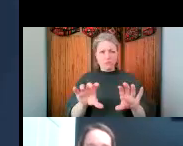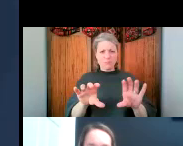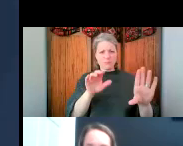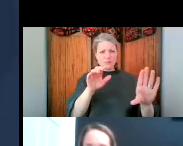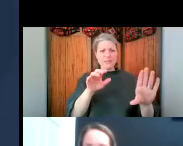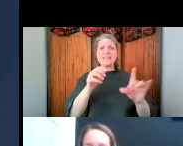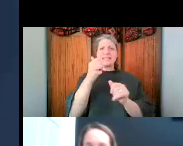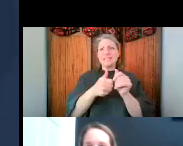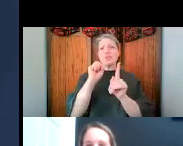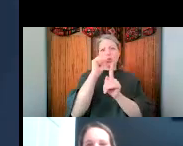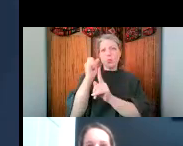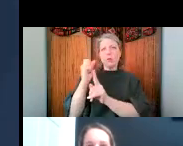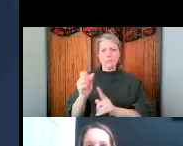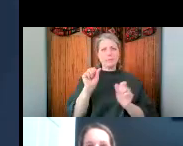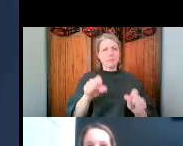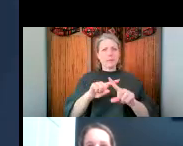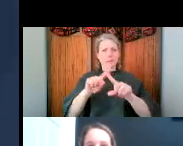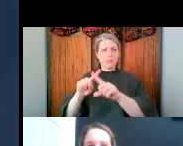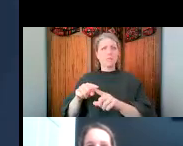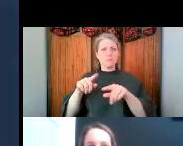by situation.